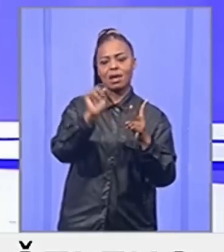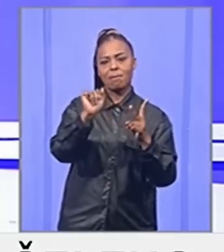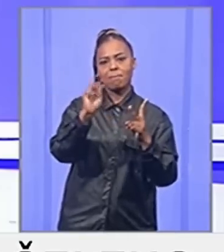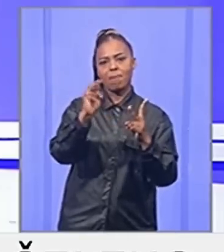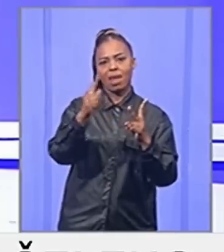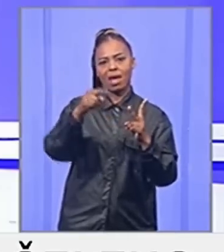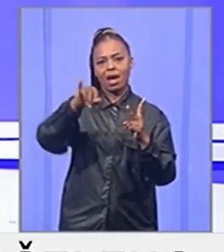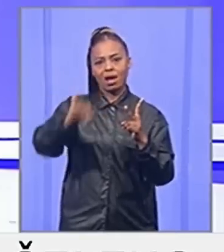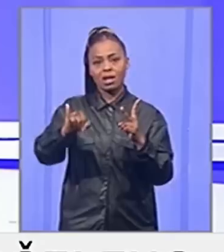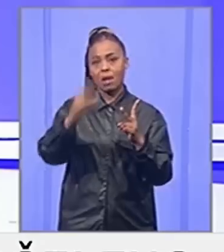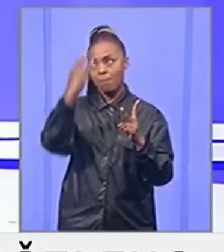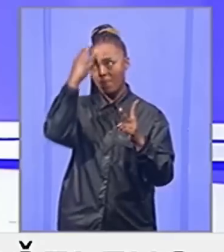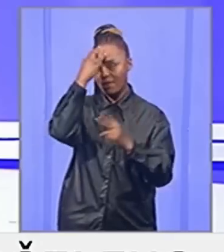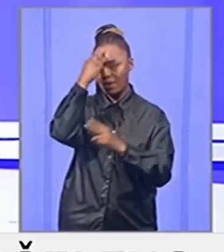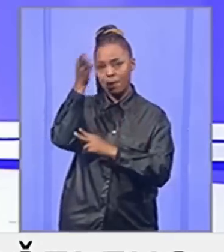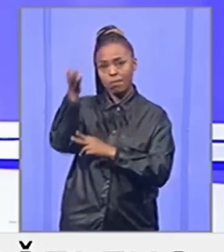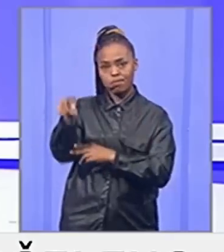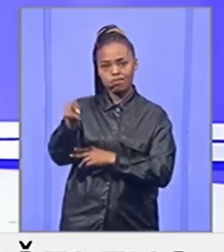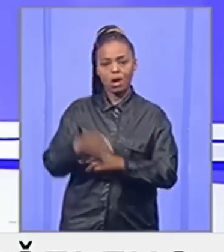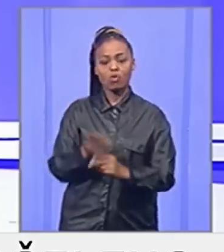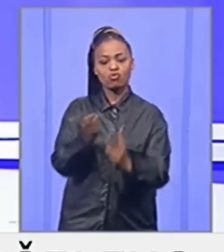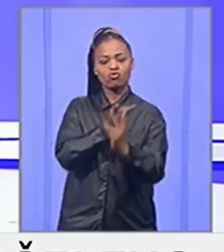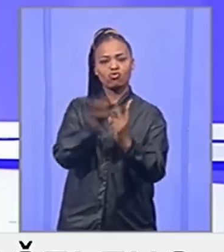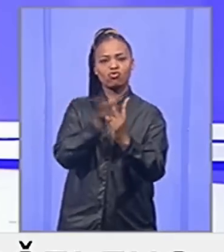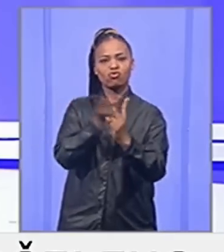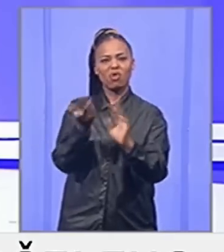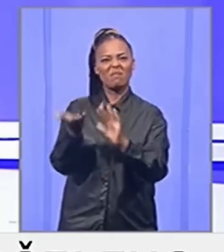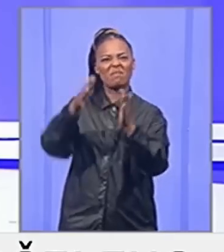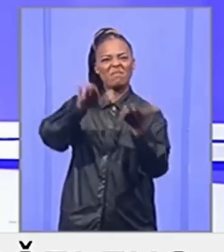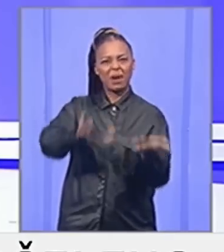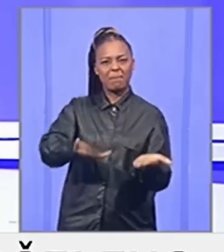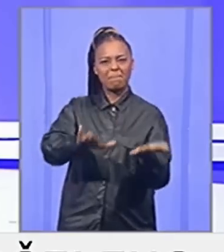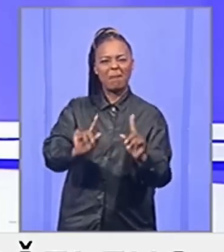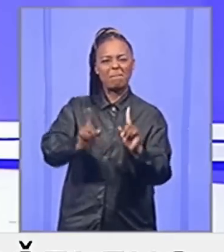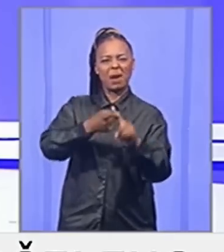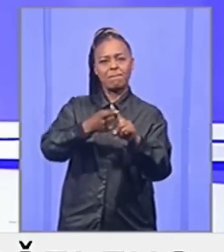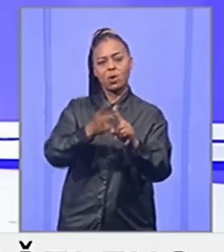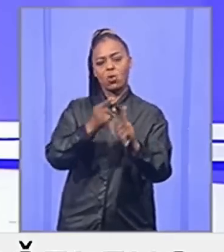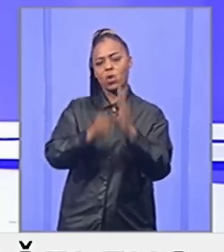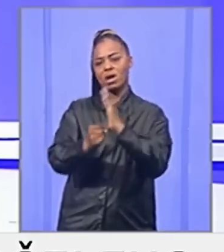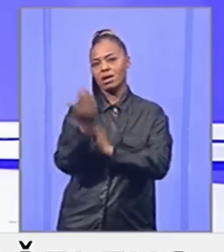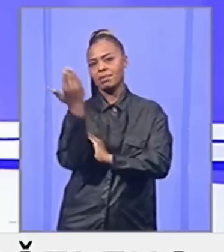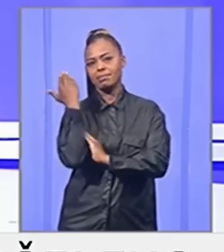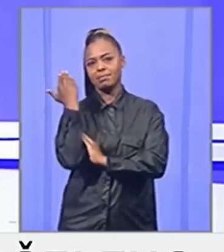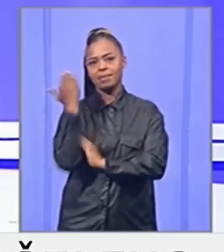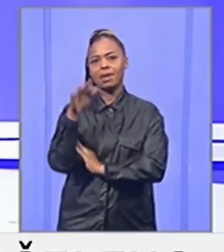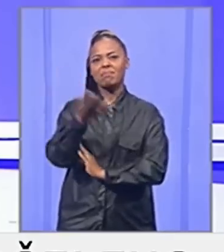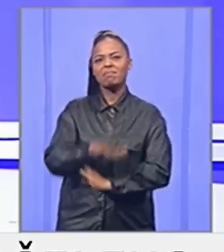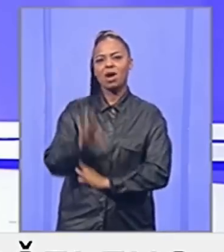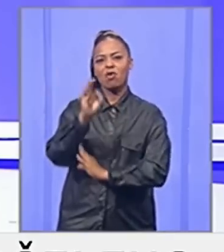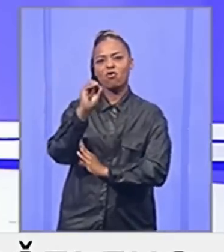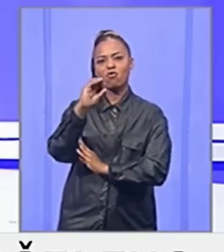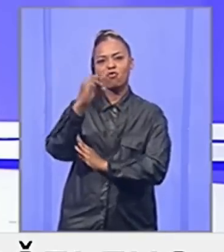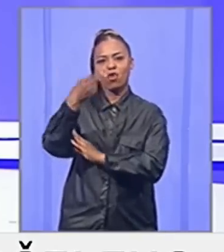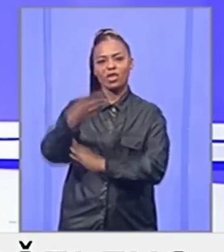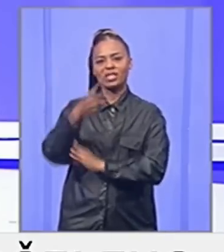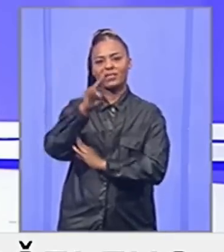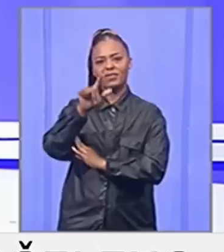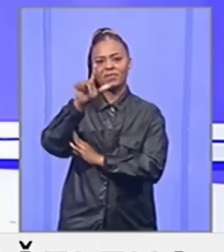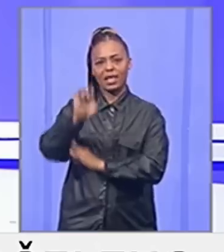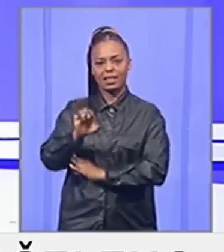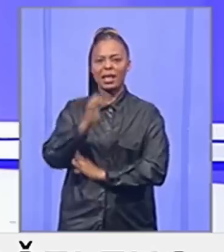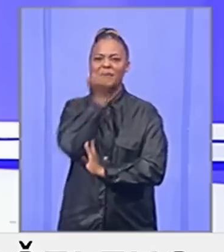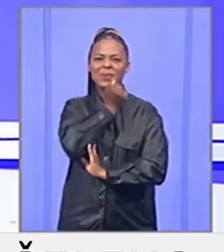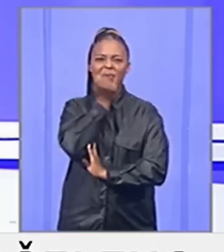ka Mahikeng le hono. Bobedi bo hlokofetše kotseng ya tsela bekeng ya go feta ka Forgeville mo Gauteng. Batho